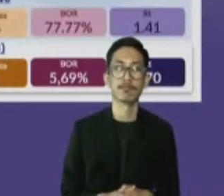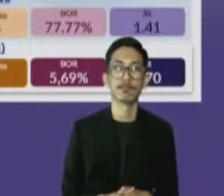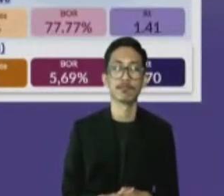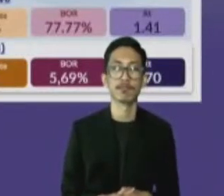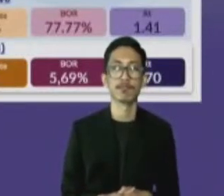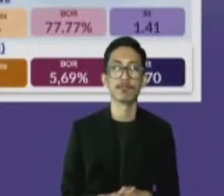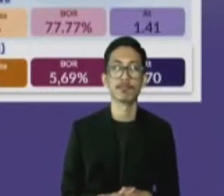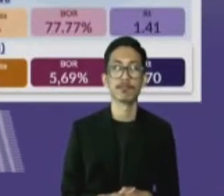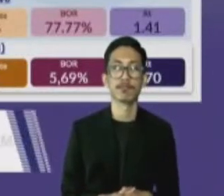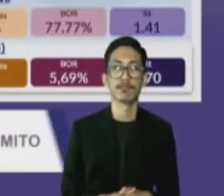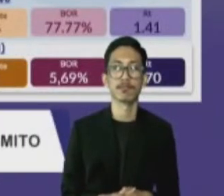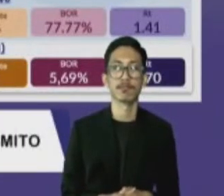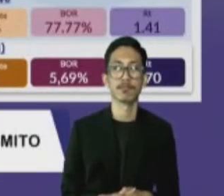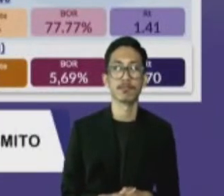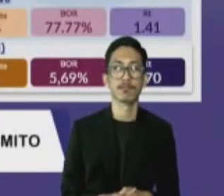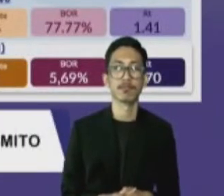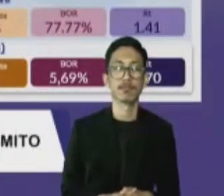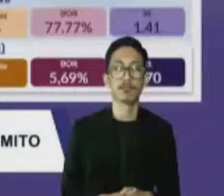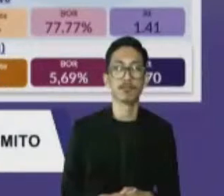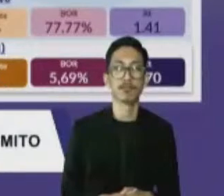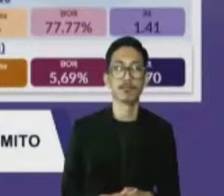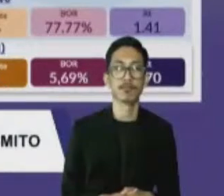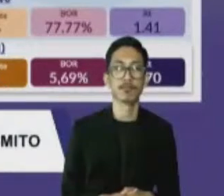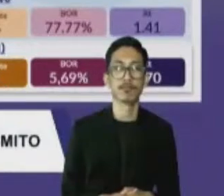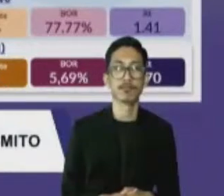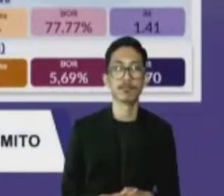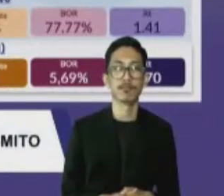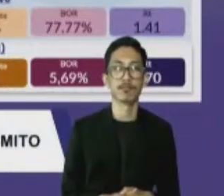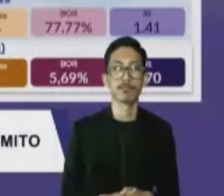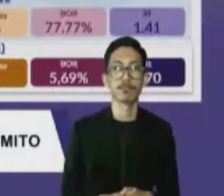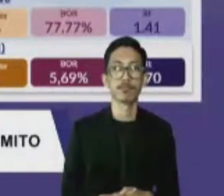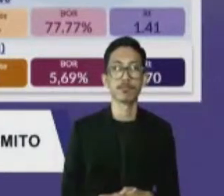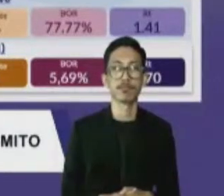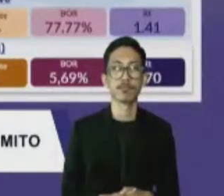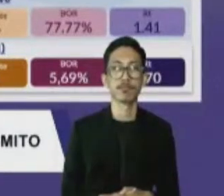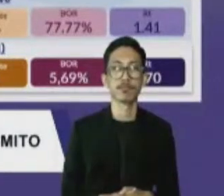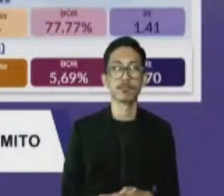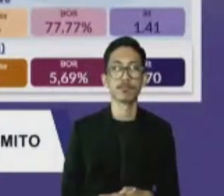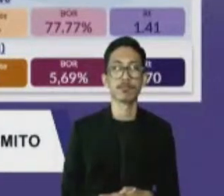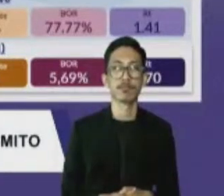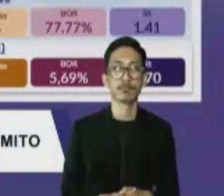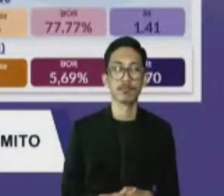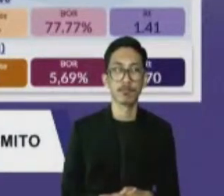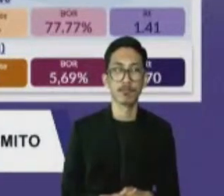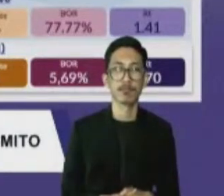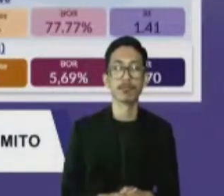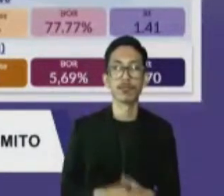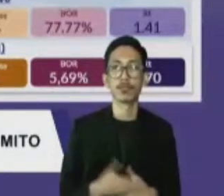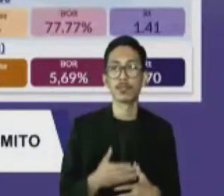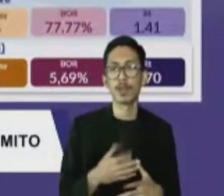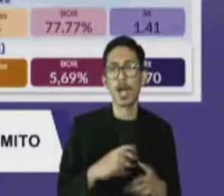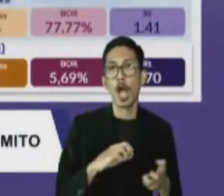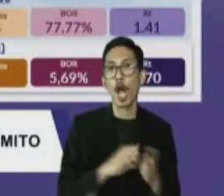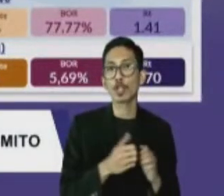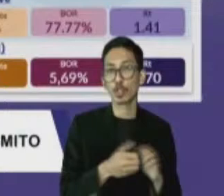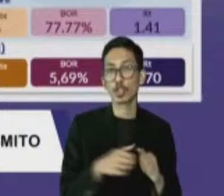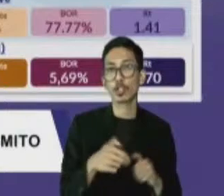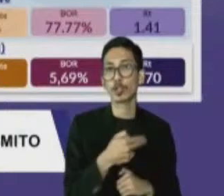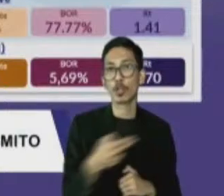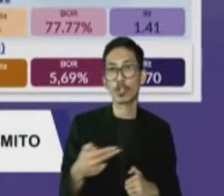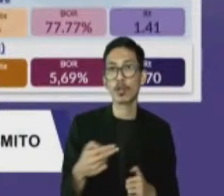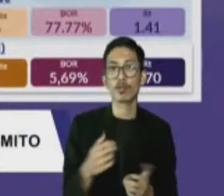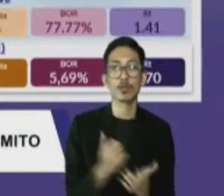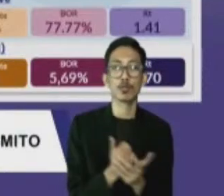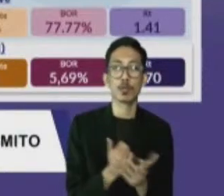77.77% during the peak. Considering the current condition is the result of overcoming cases that previously